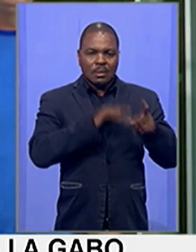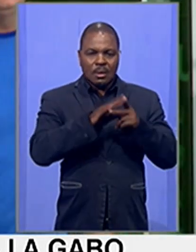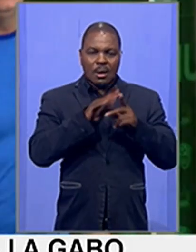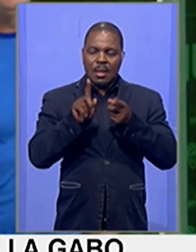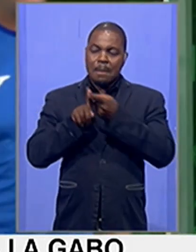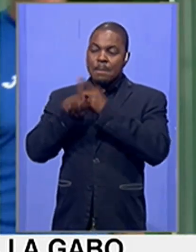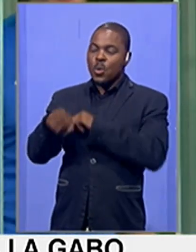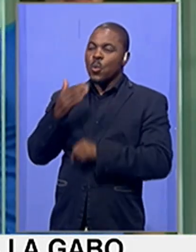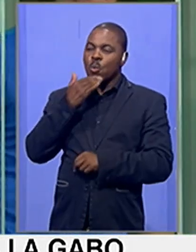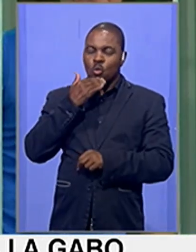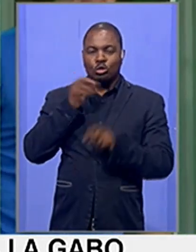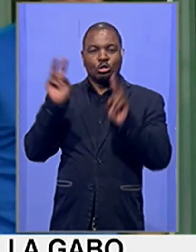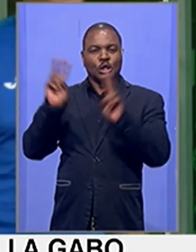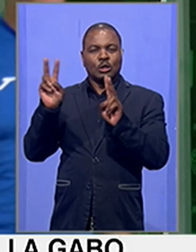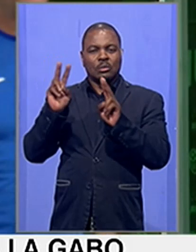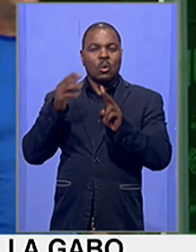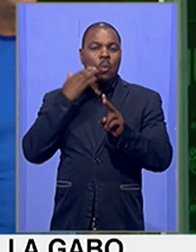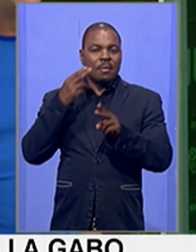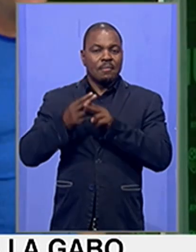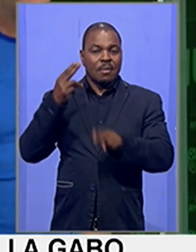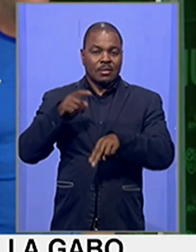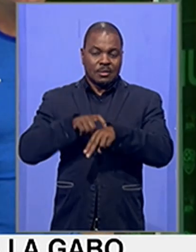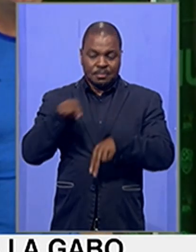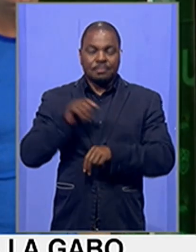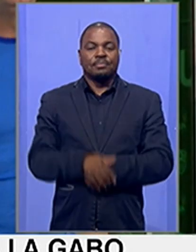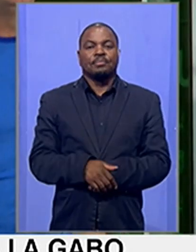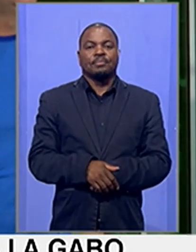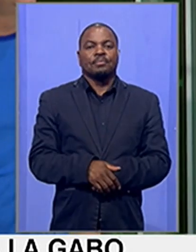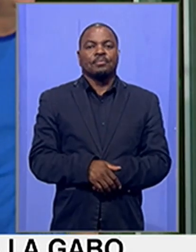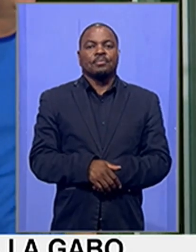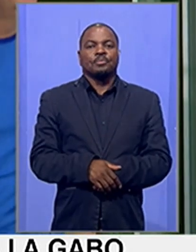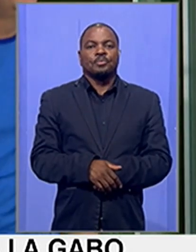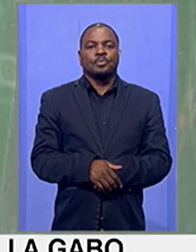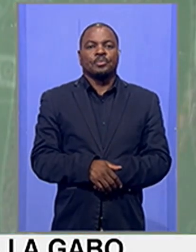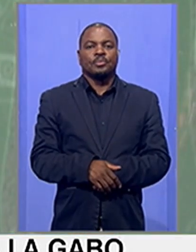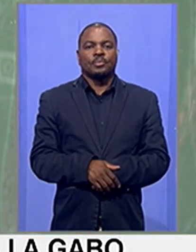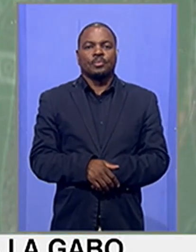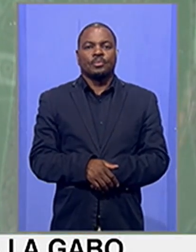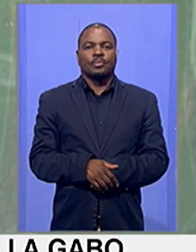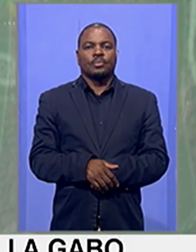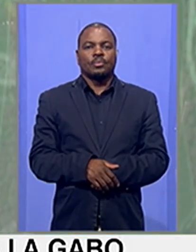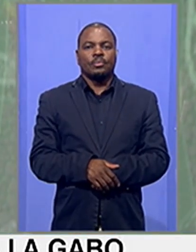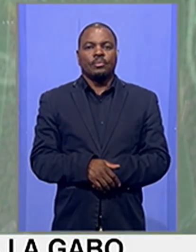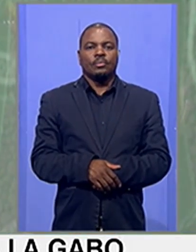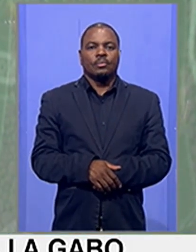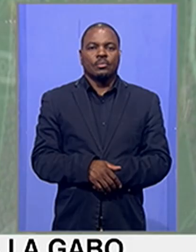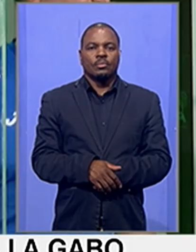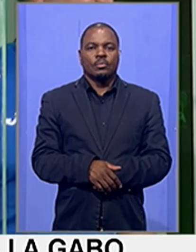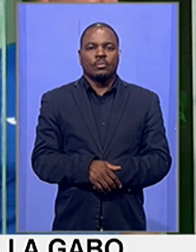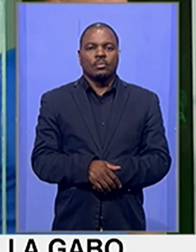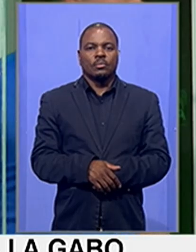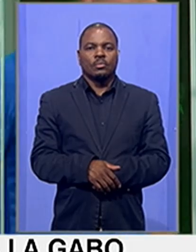moratu wa Kaiser Chiefs Papadinyadi Finale Sfeso Ramara Wadita bacha SABC Kilika